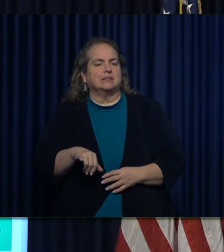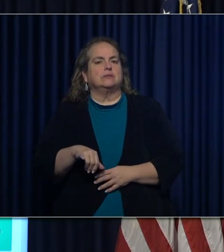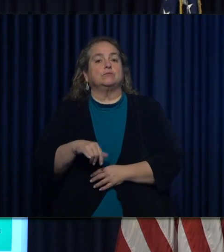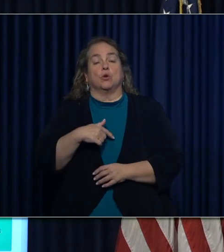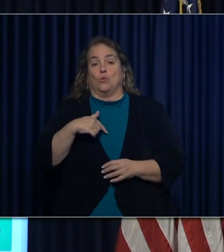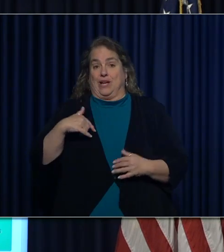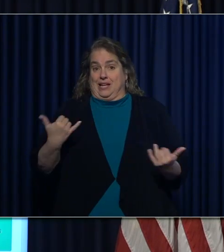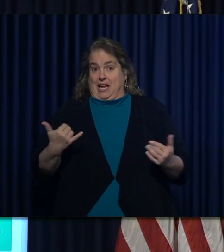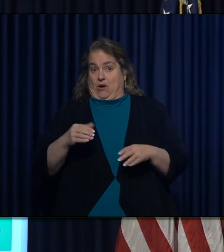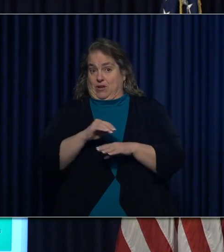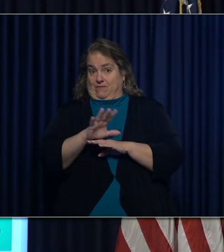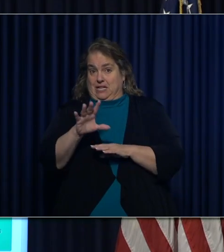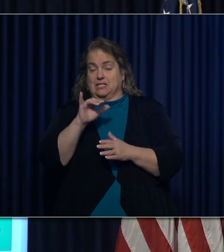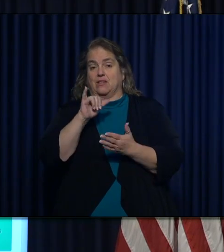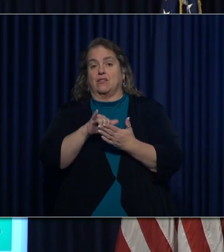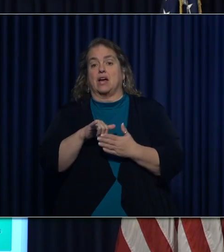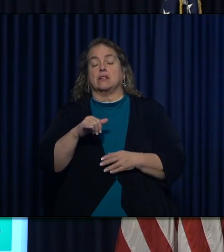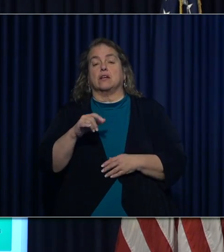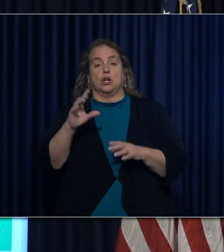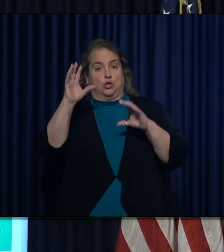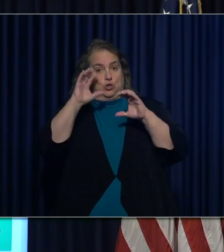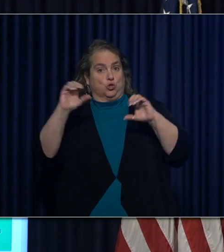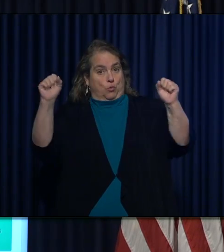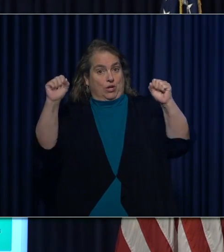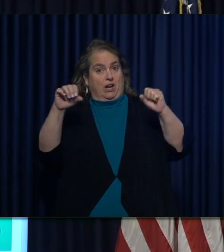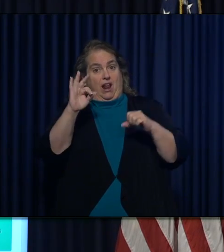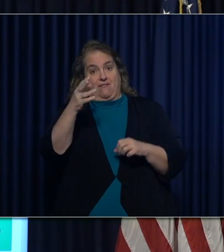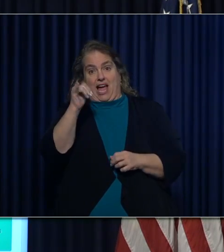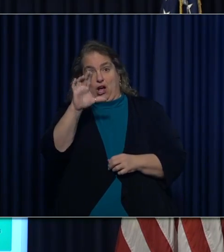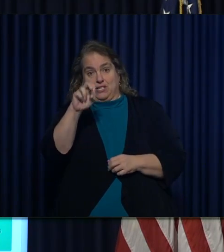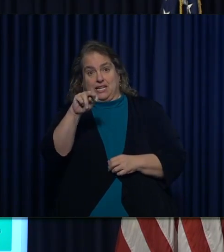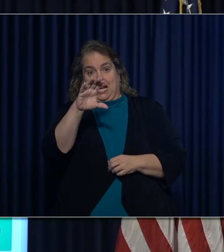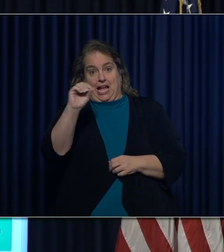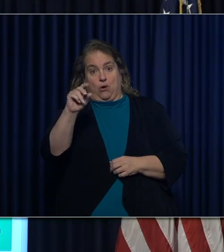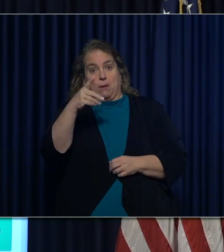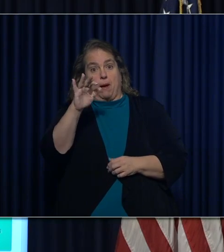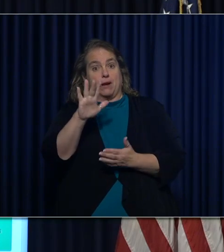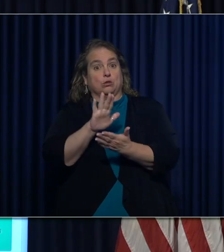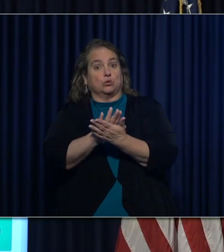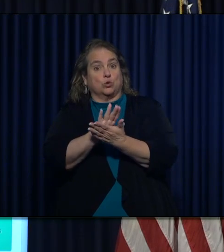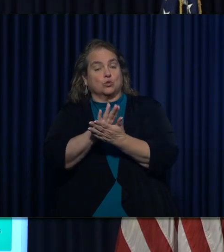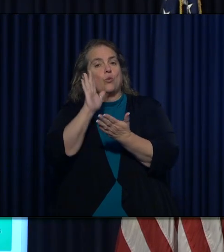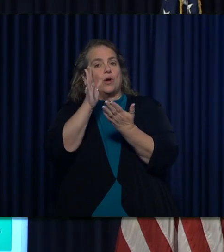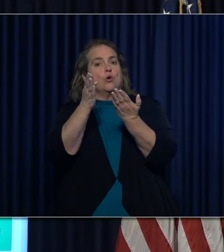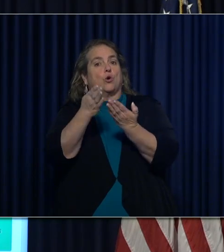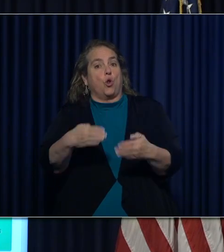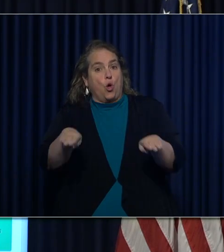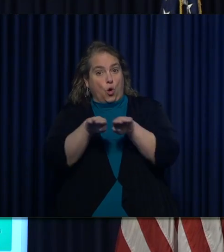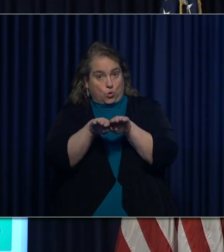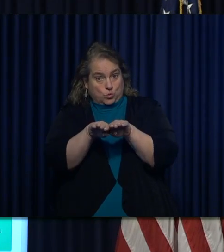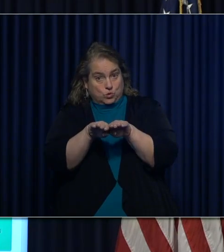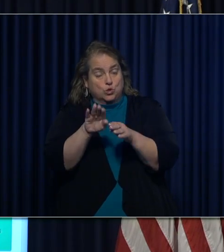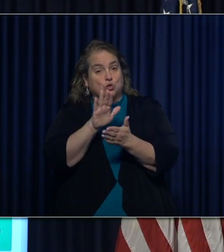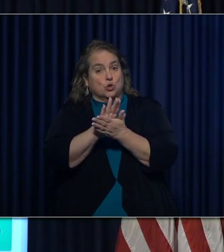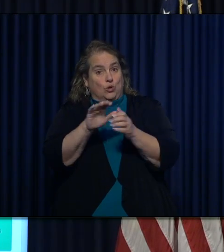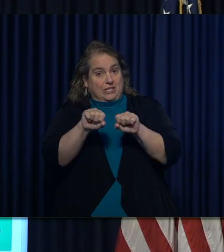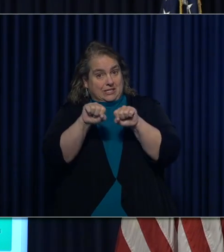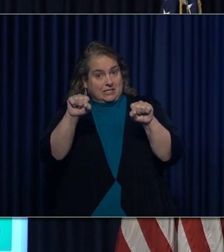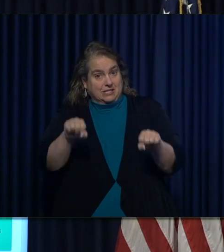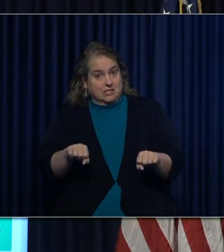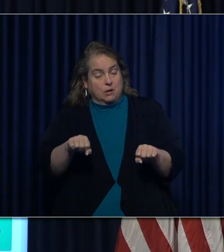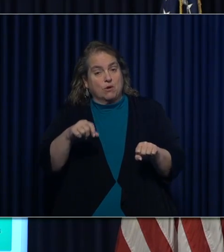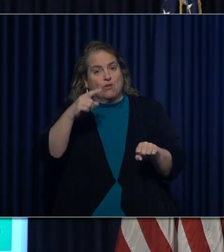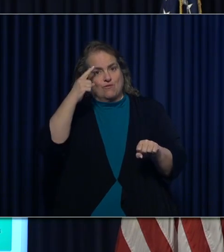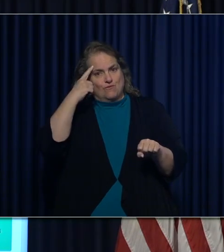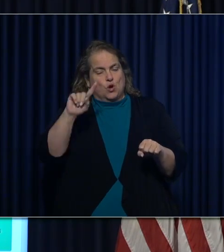are advised that the superintendent of Harrison County Public Schools will close the school system